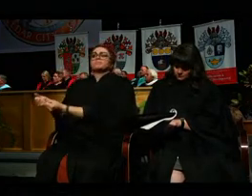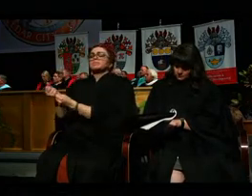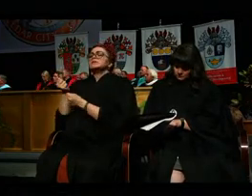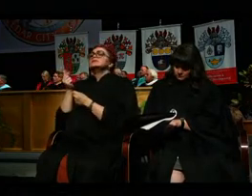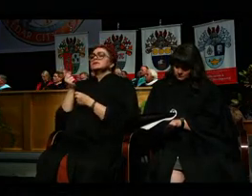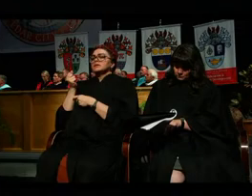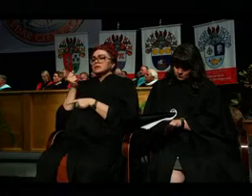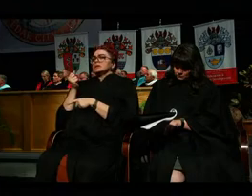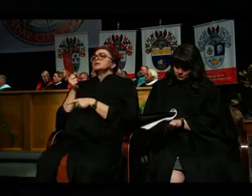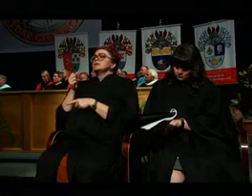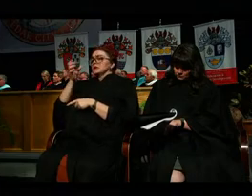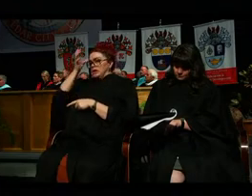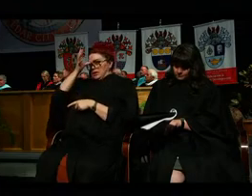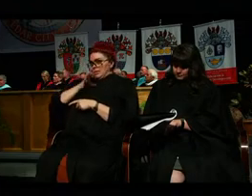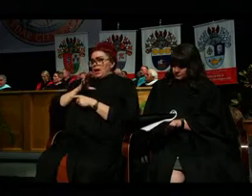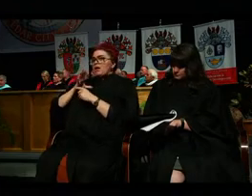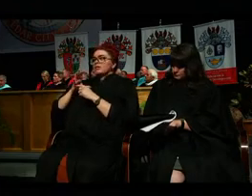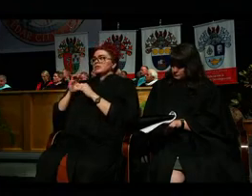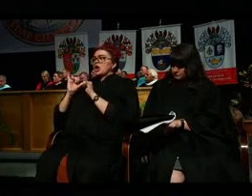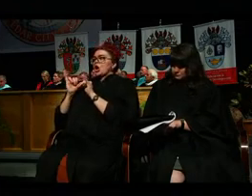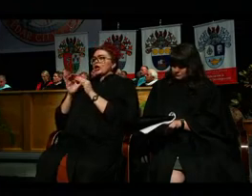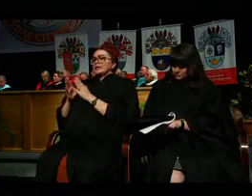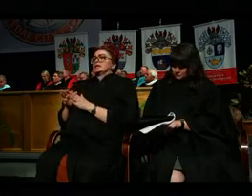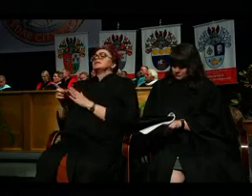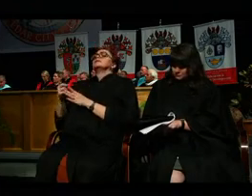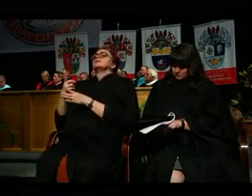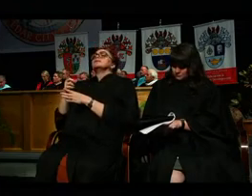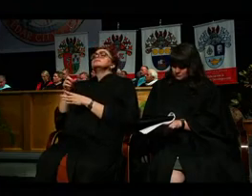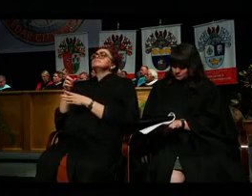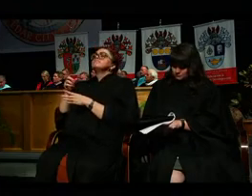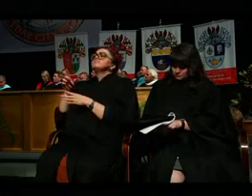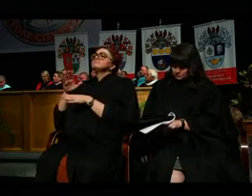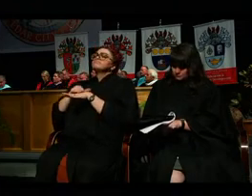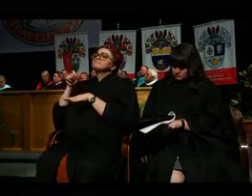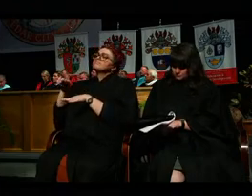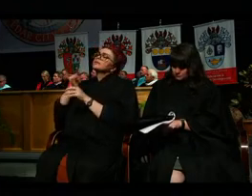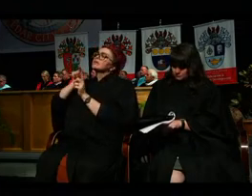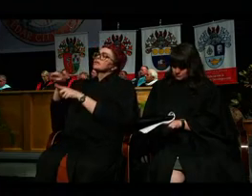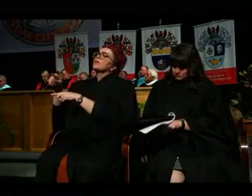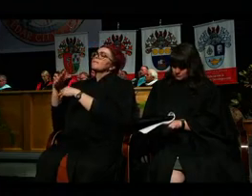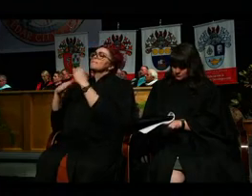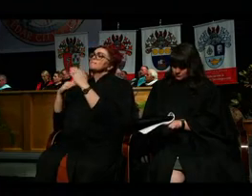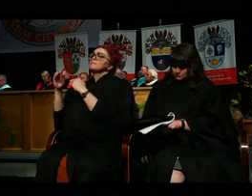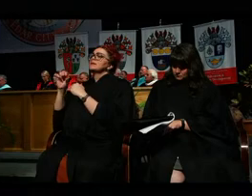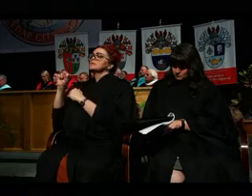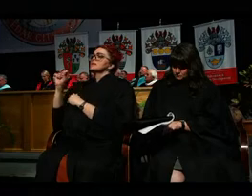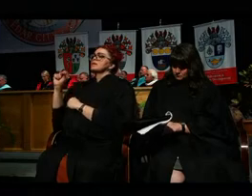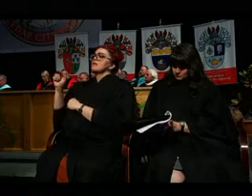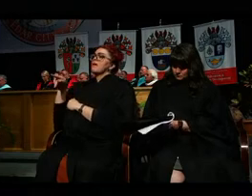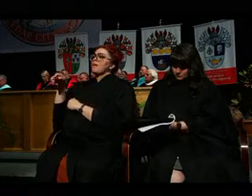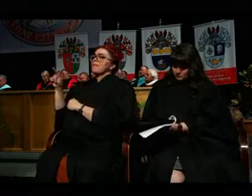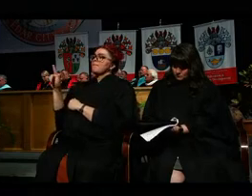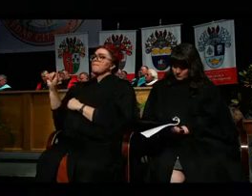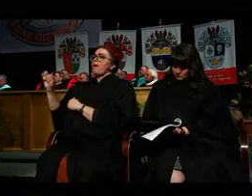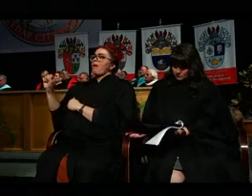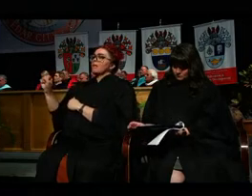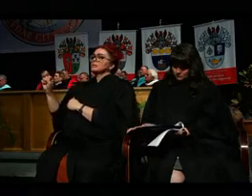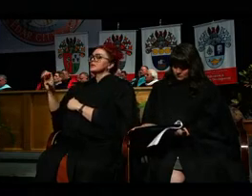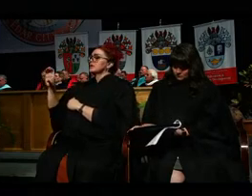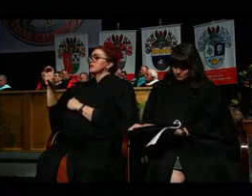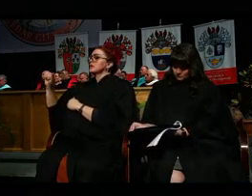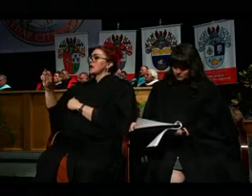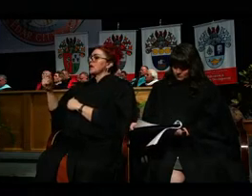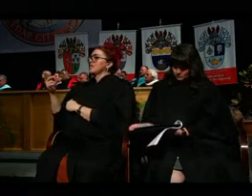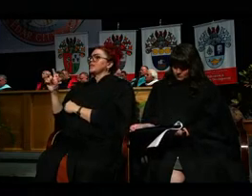Wren, was commissioned to rebuild St. Paul's Cathedral. The story is told that one day, as the architect was surveying the work,